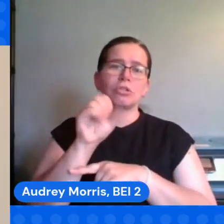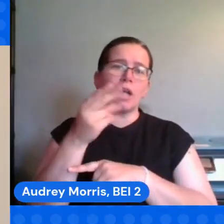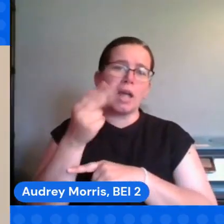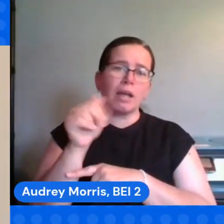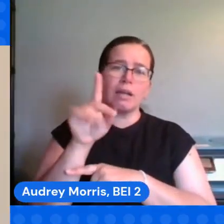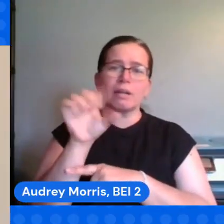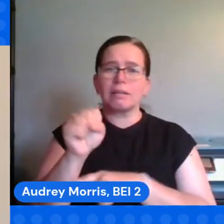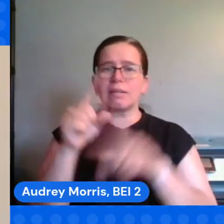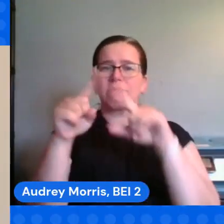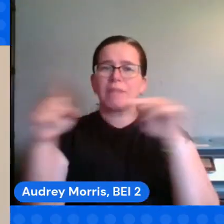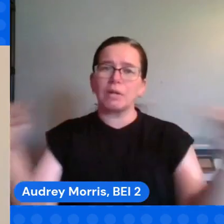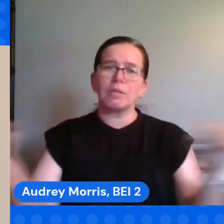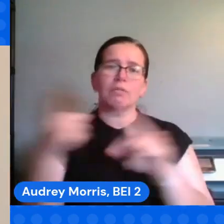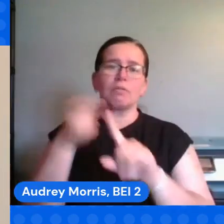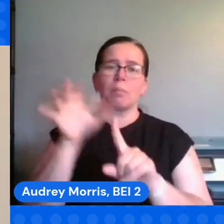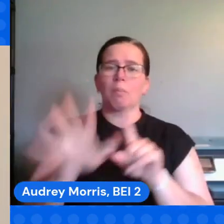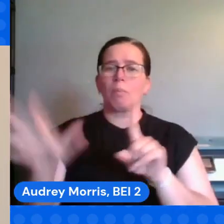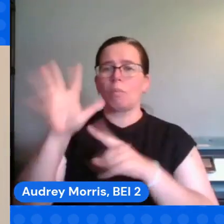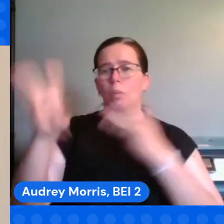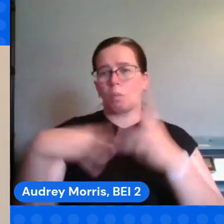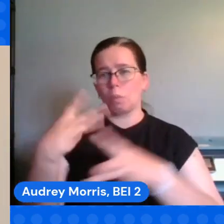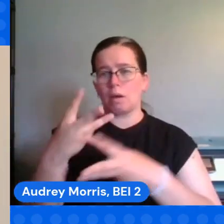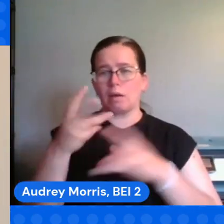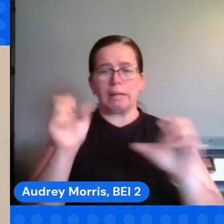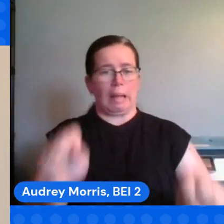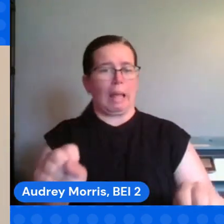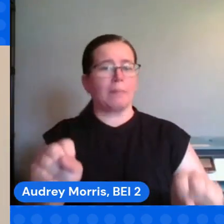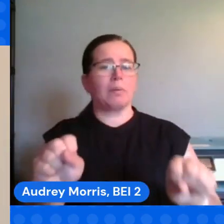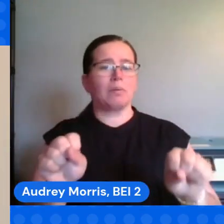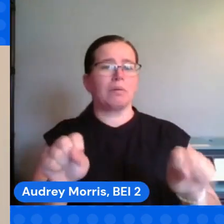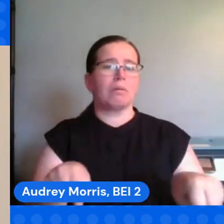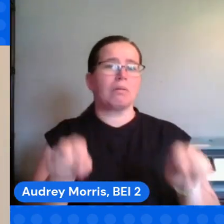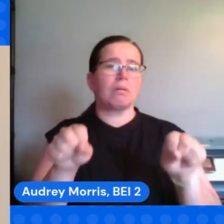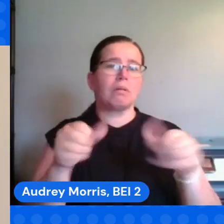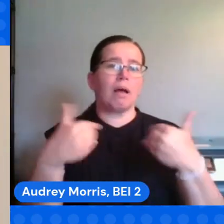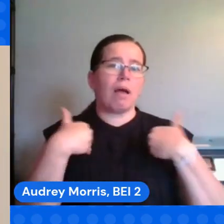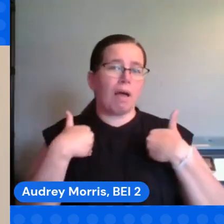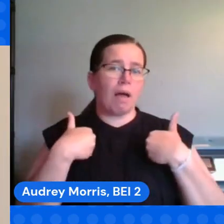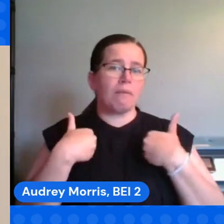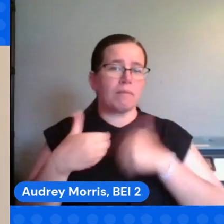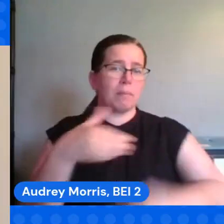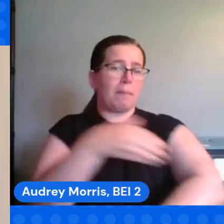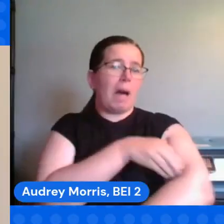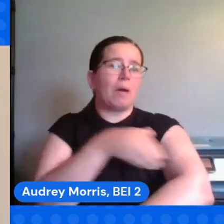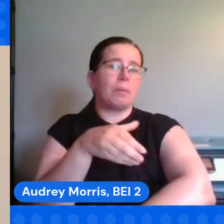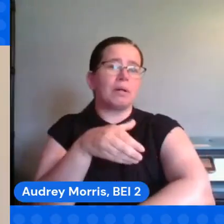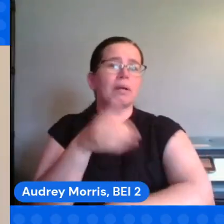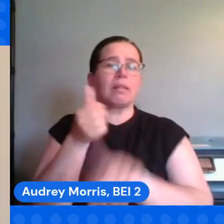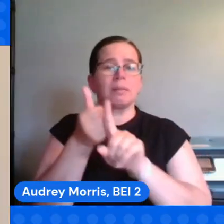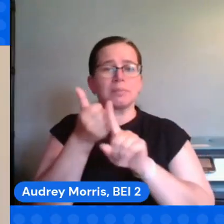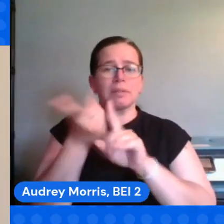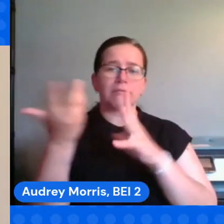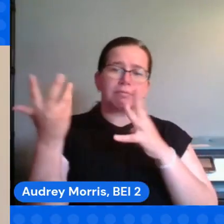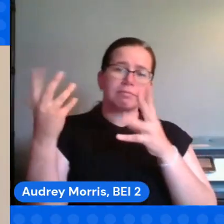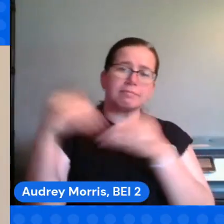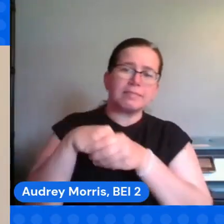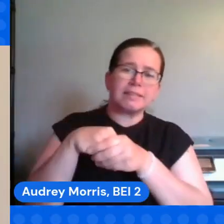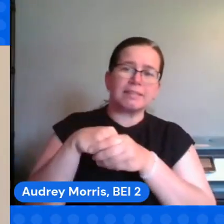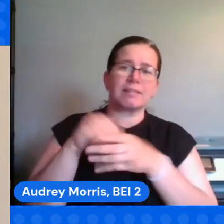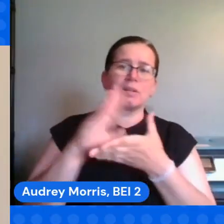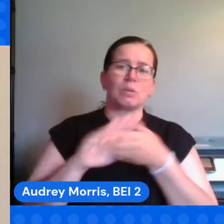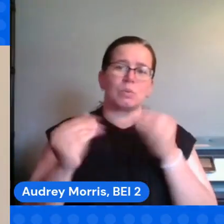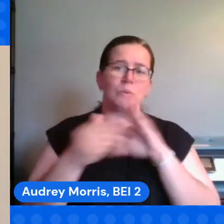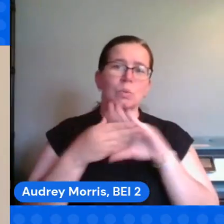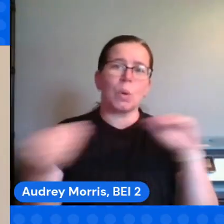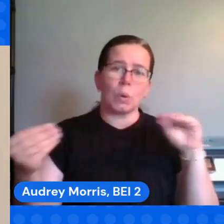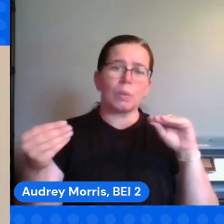from around the world. And so being able to give them the power to embed themselves in their stories, I think is a